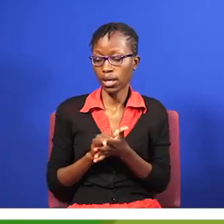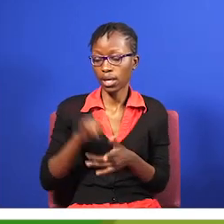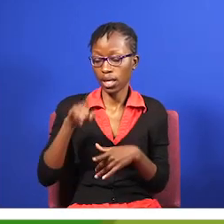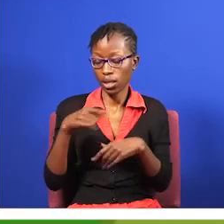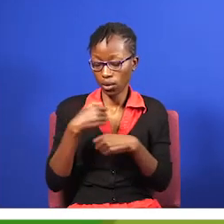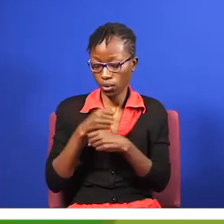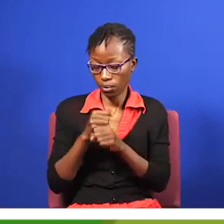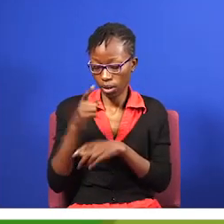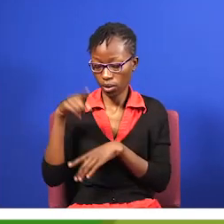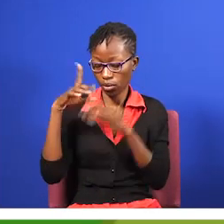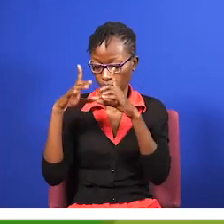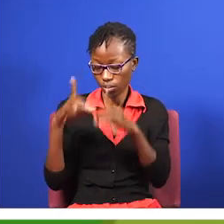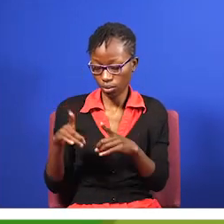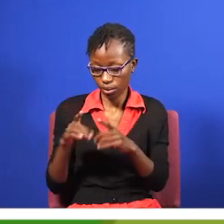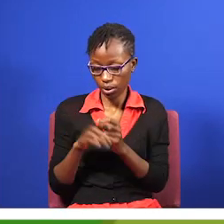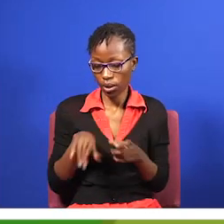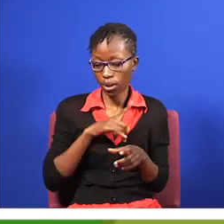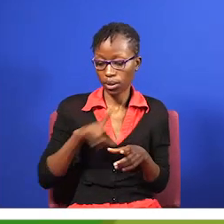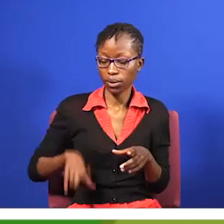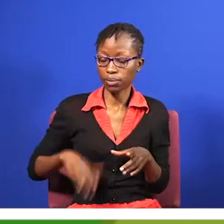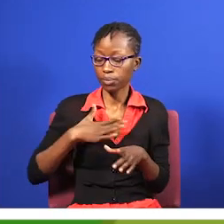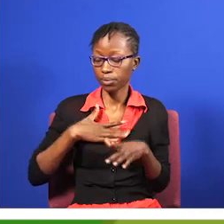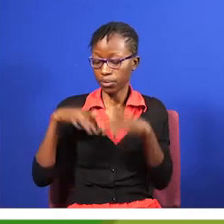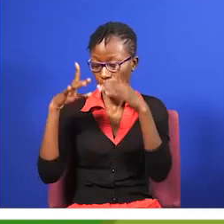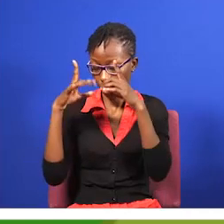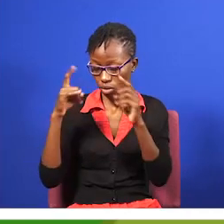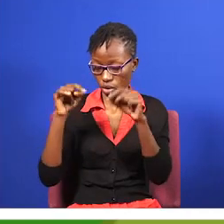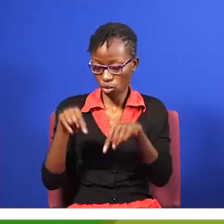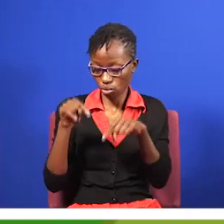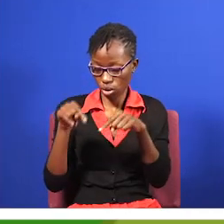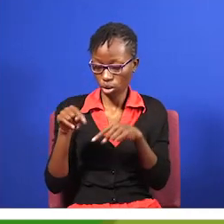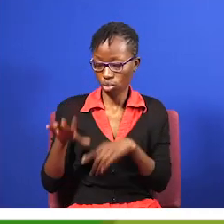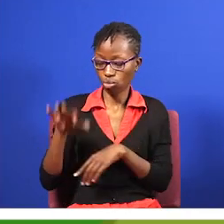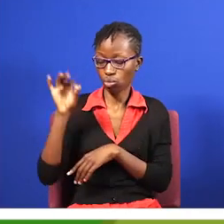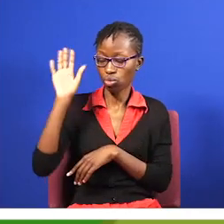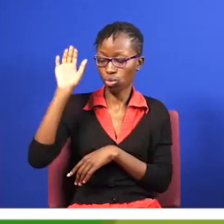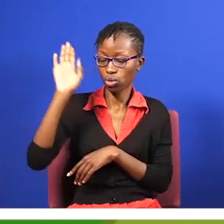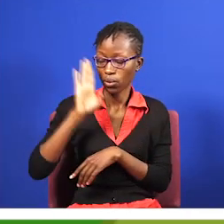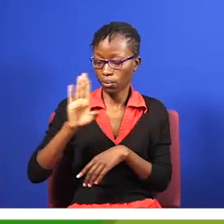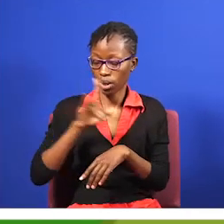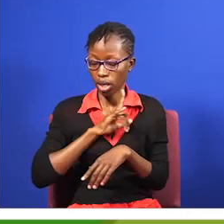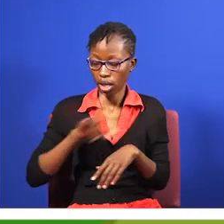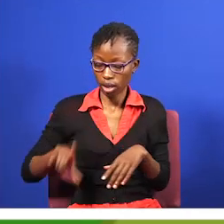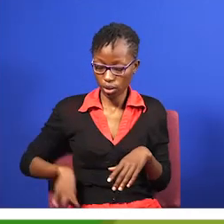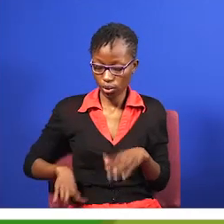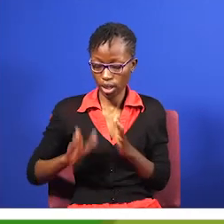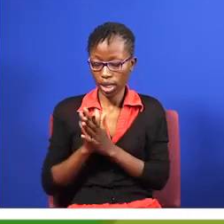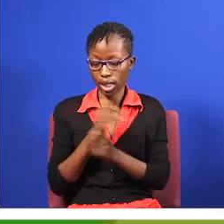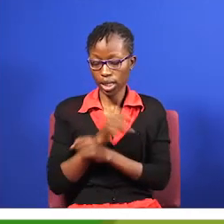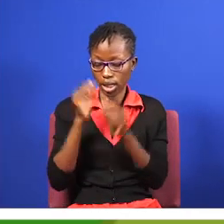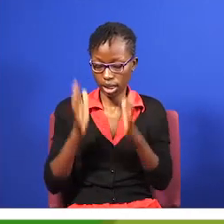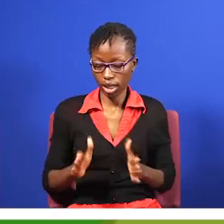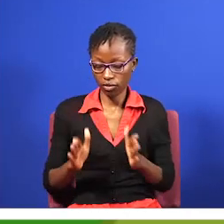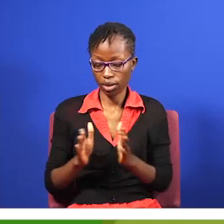right choice. I decide this day to choose you to be Lord